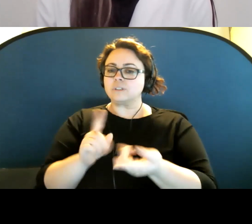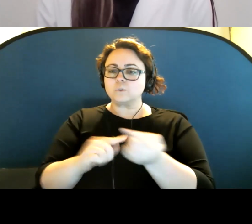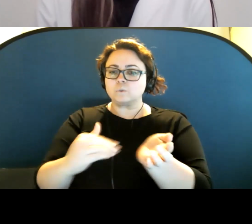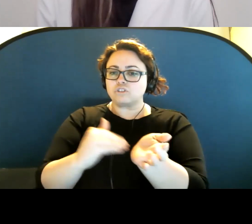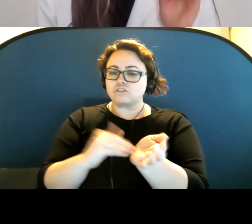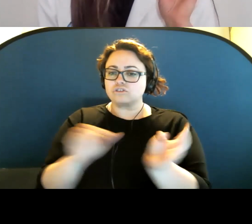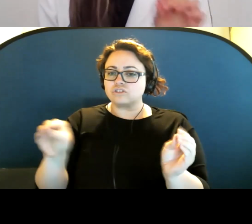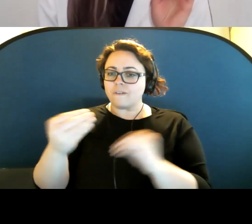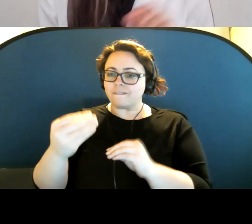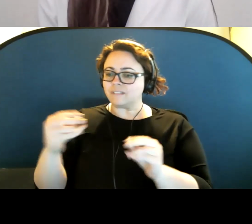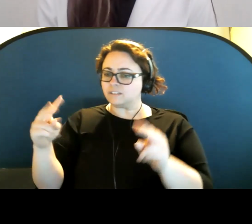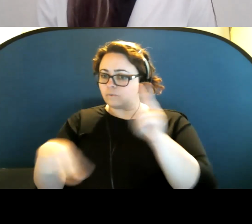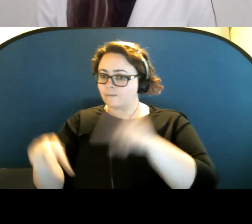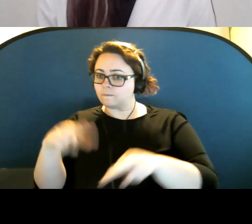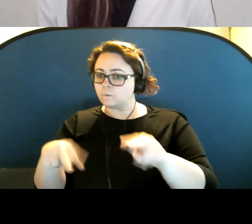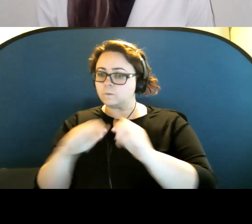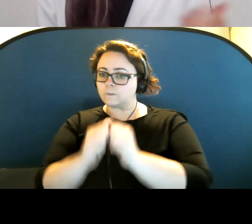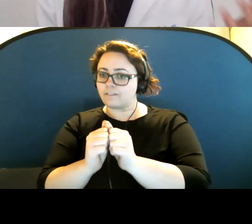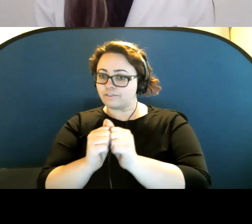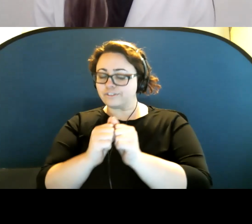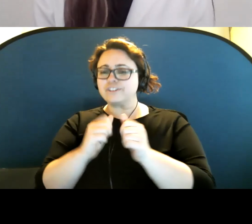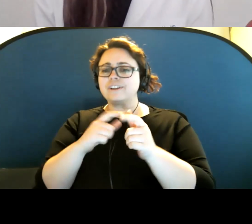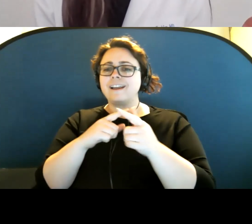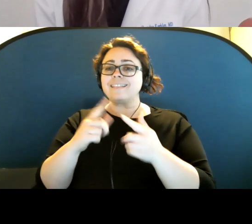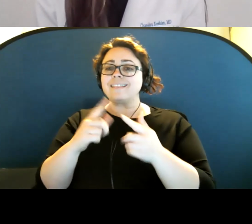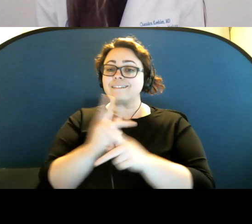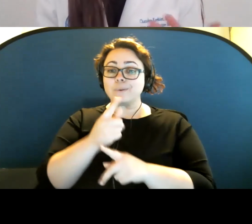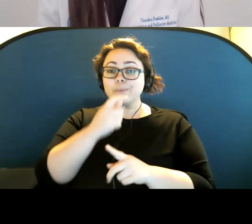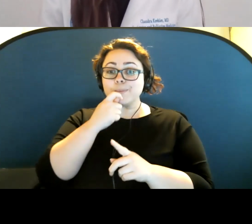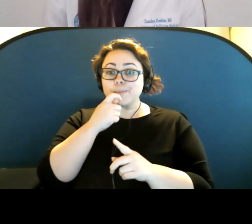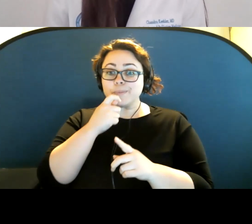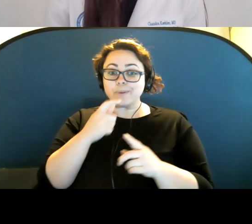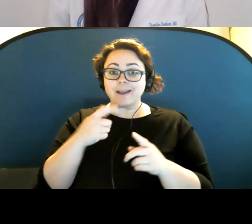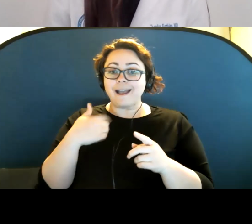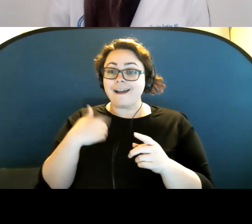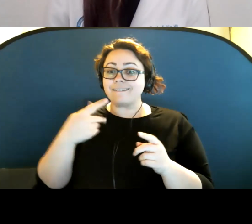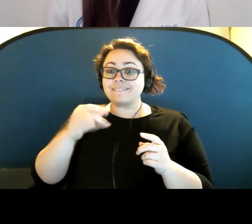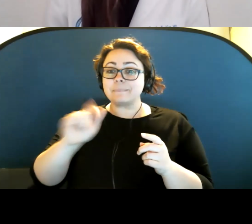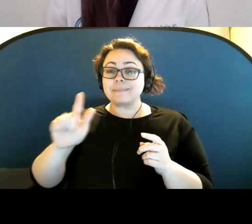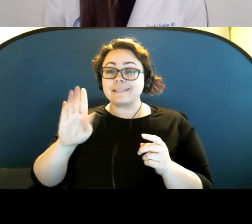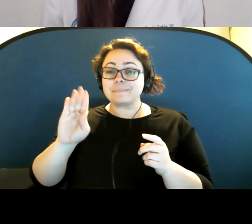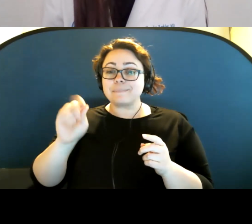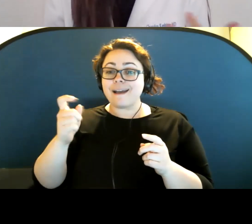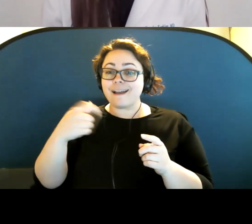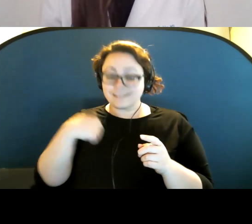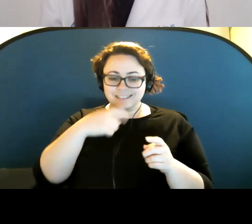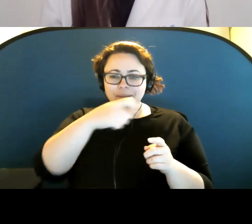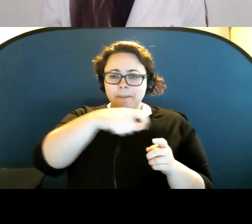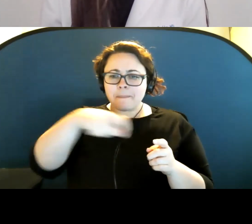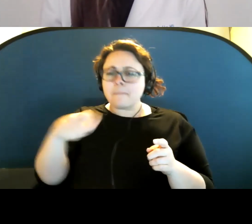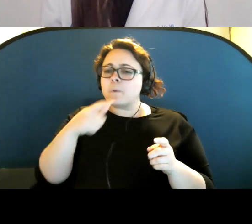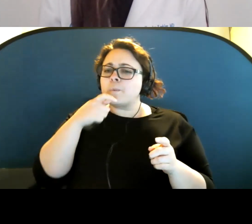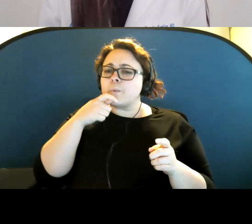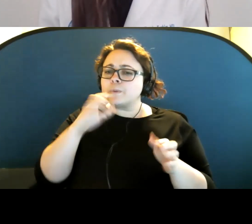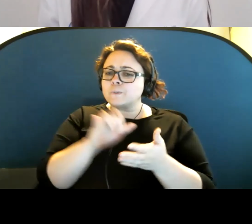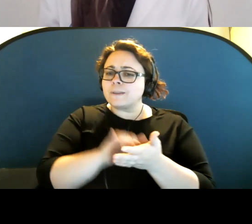find out who's filling the pill box. Is there a pill box? How is this person taking their medicine? What is their